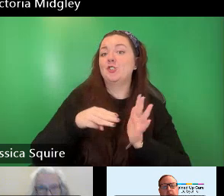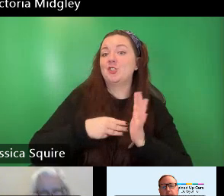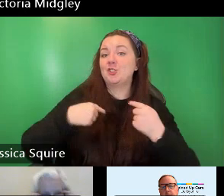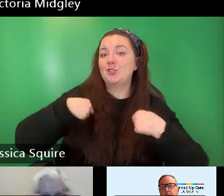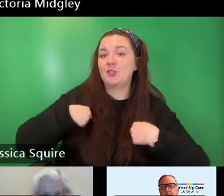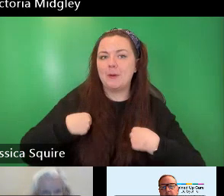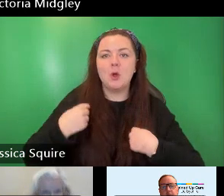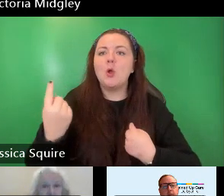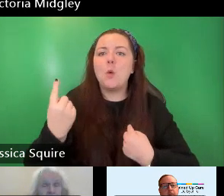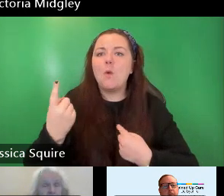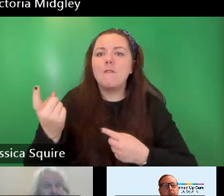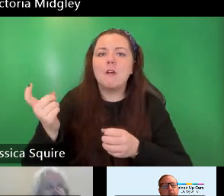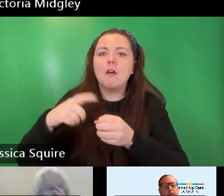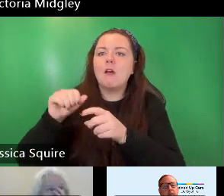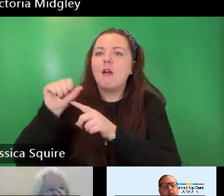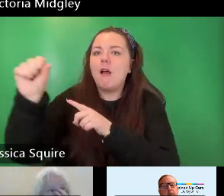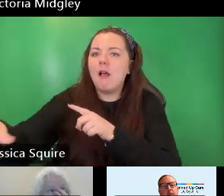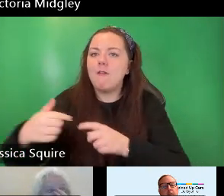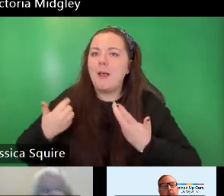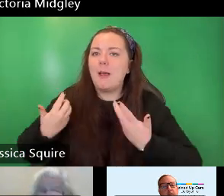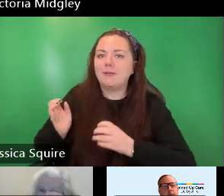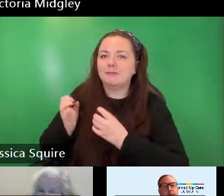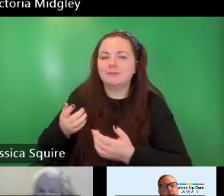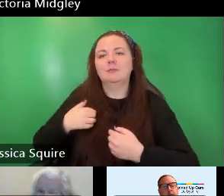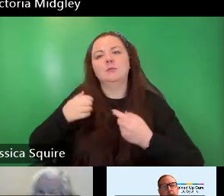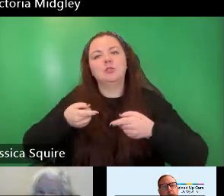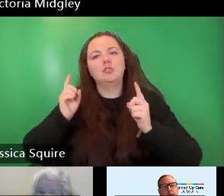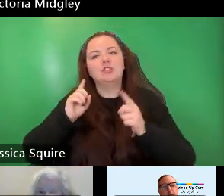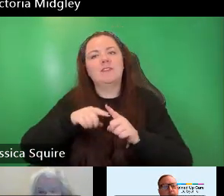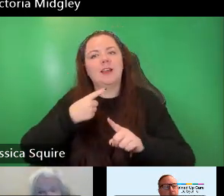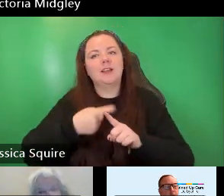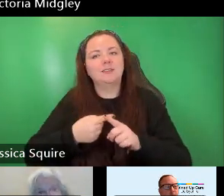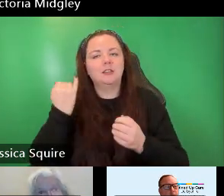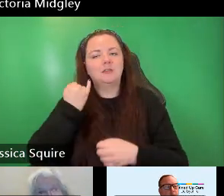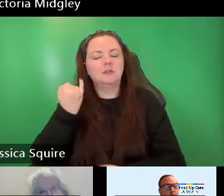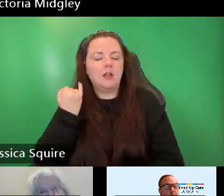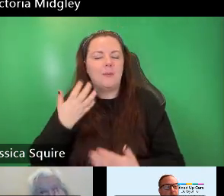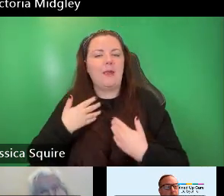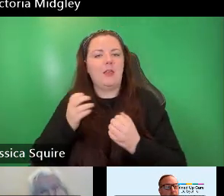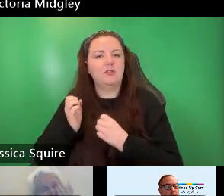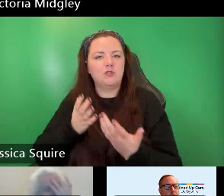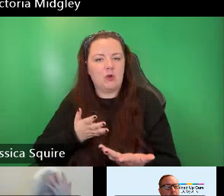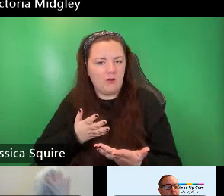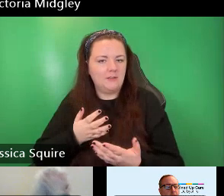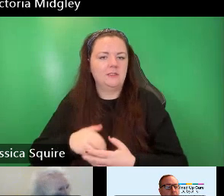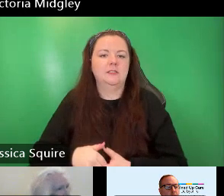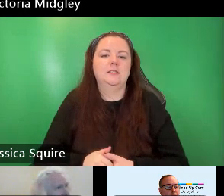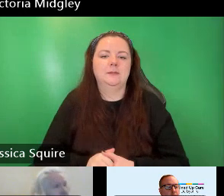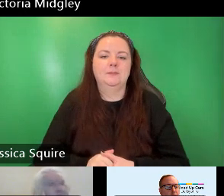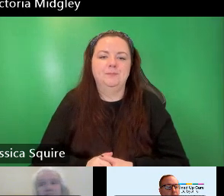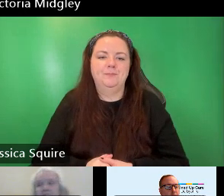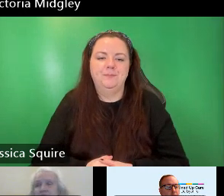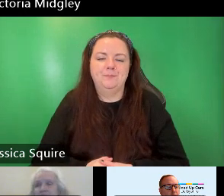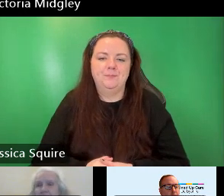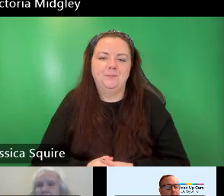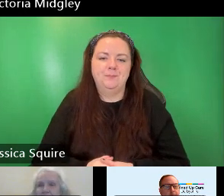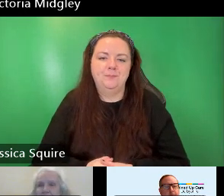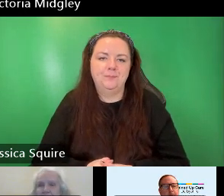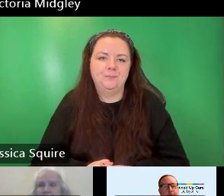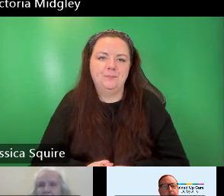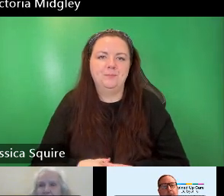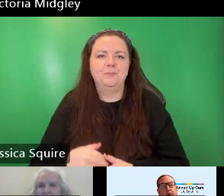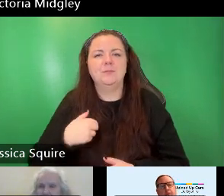joined after I did my introduction, I'm Chief Executive of Derbyshire Community Health Services, one of the NHS providers in Derby and Derbyshire. So I'm going to cover for